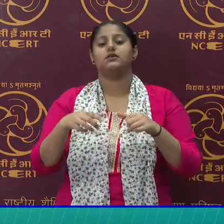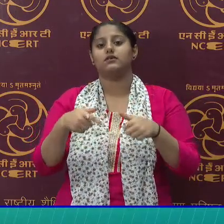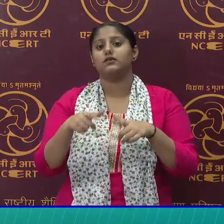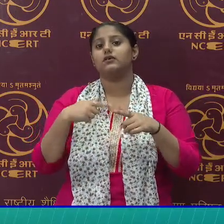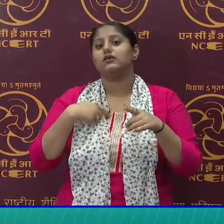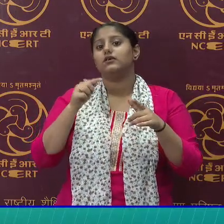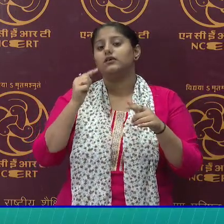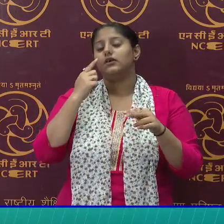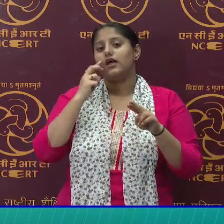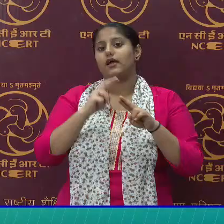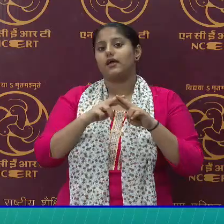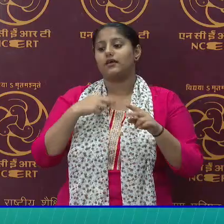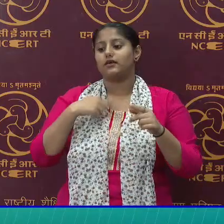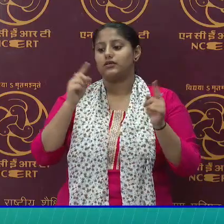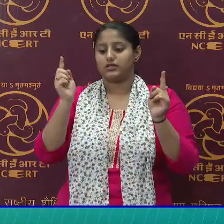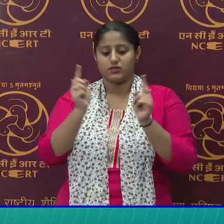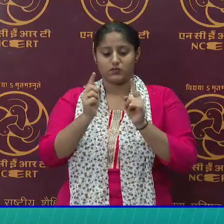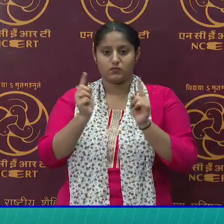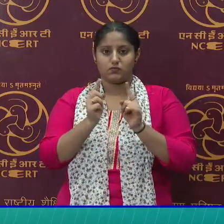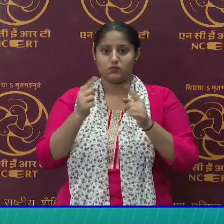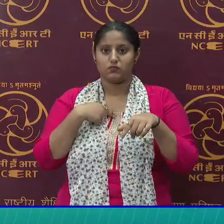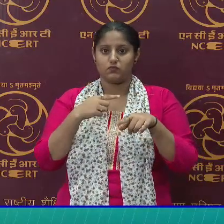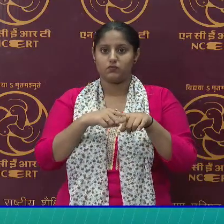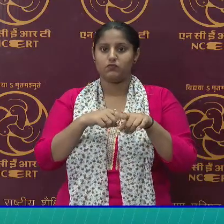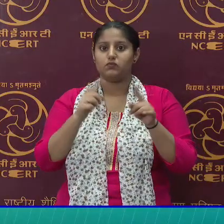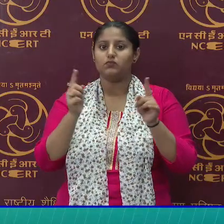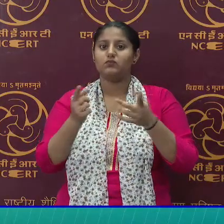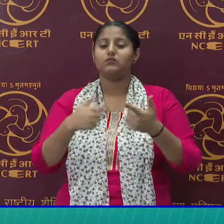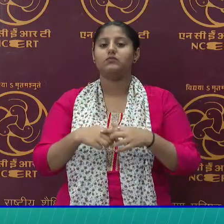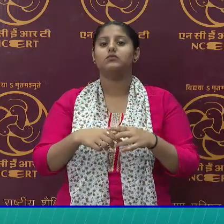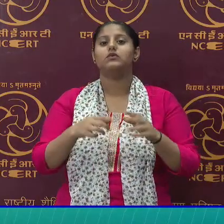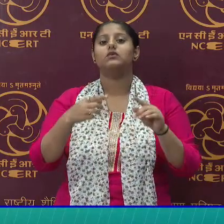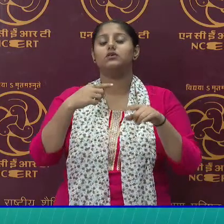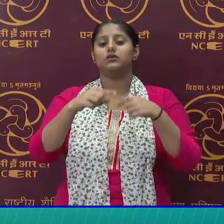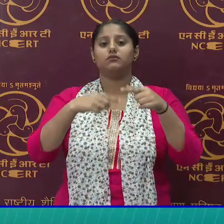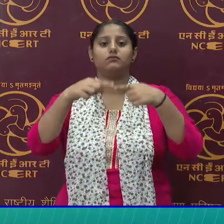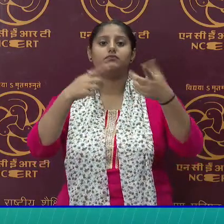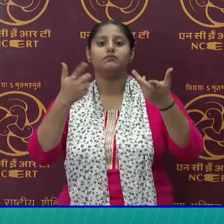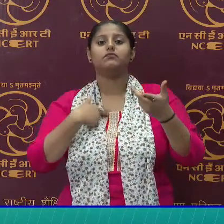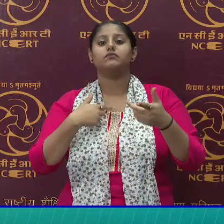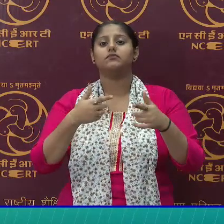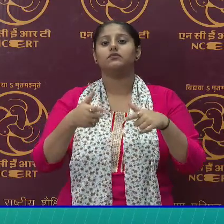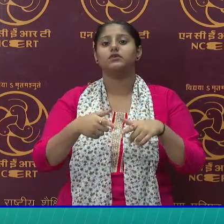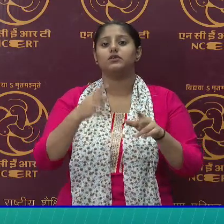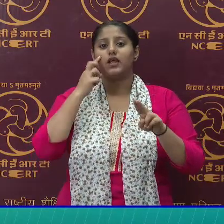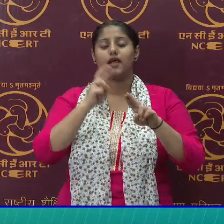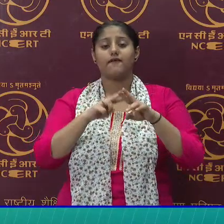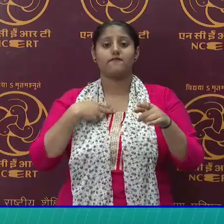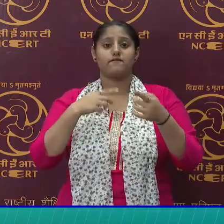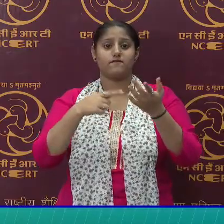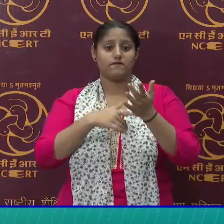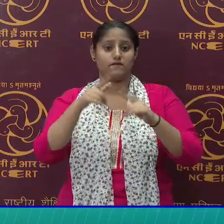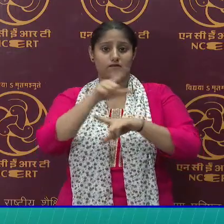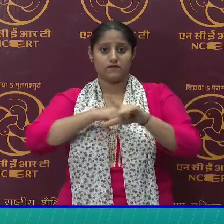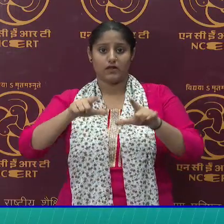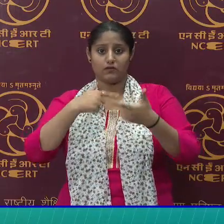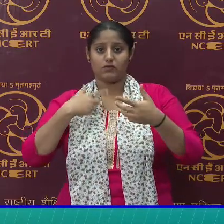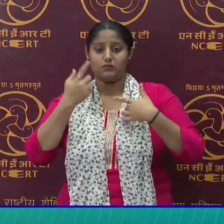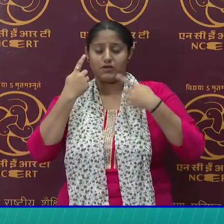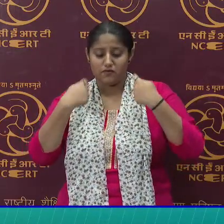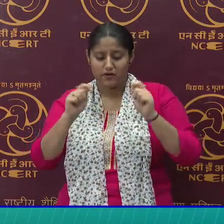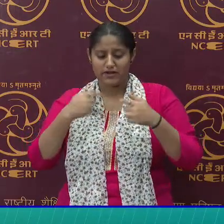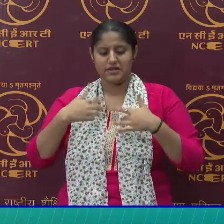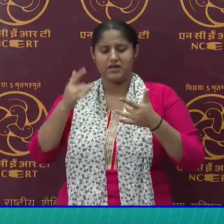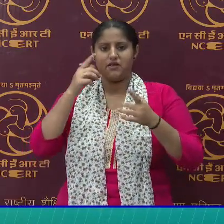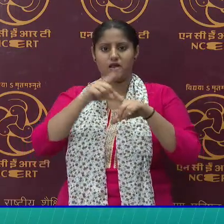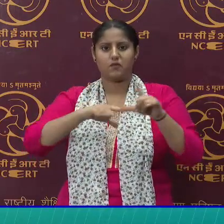of small proverbs, folk tales and so on, and in terms of language we are trying to make it very